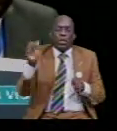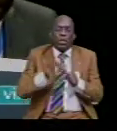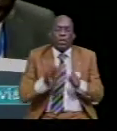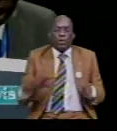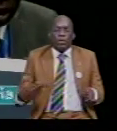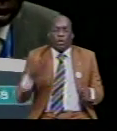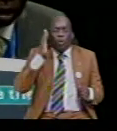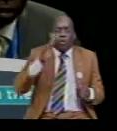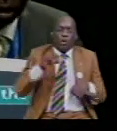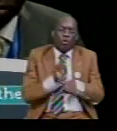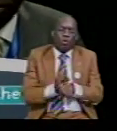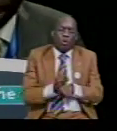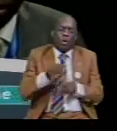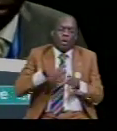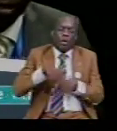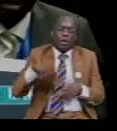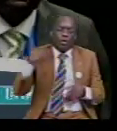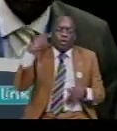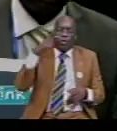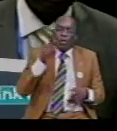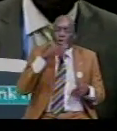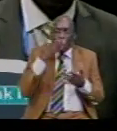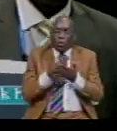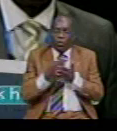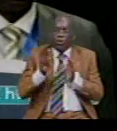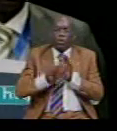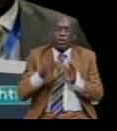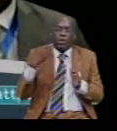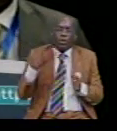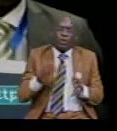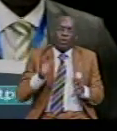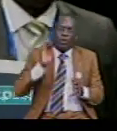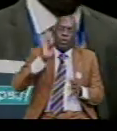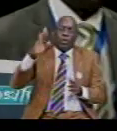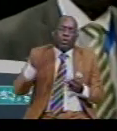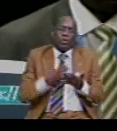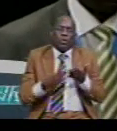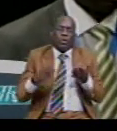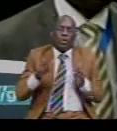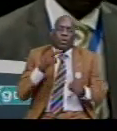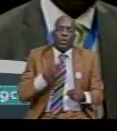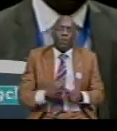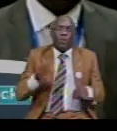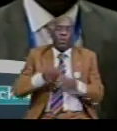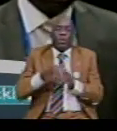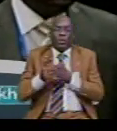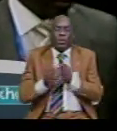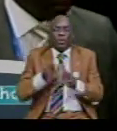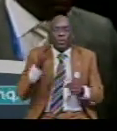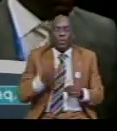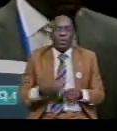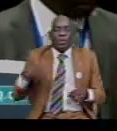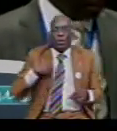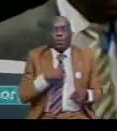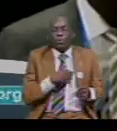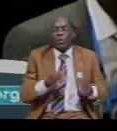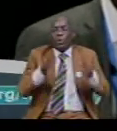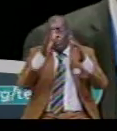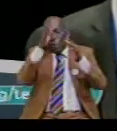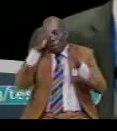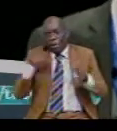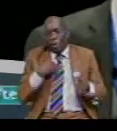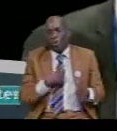name. In Jesus' name we pray. Father, we're grateful unto you for what you have done